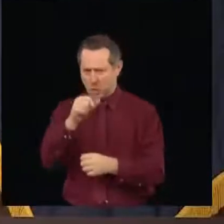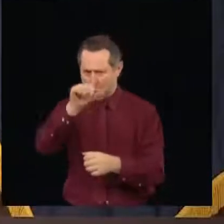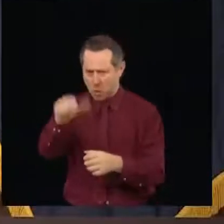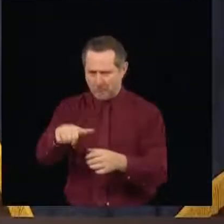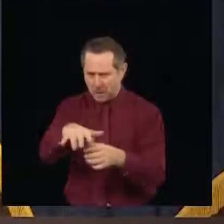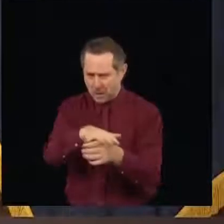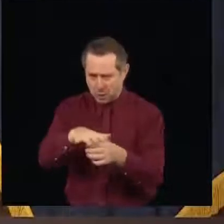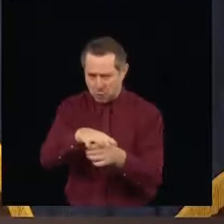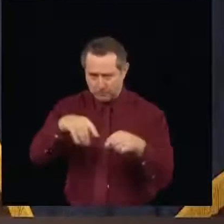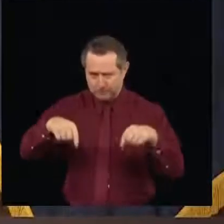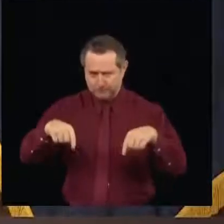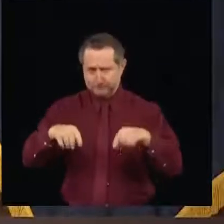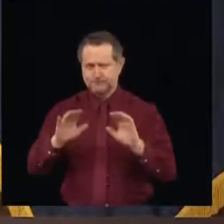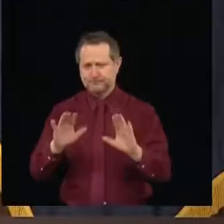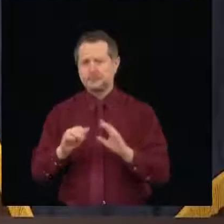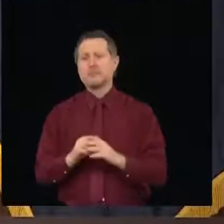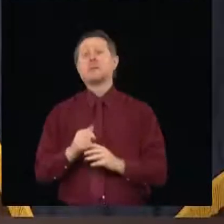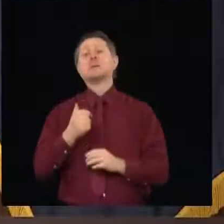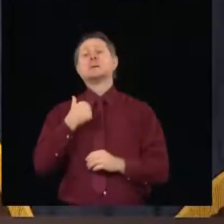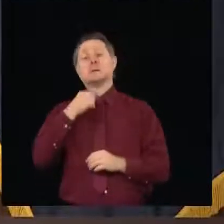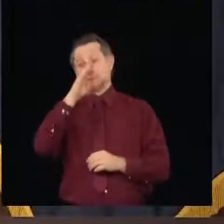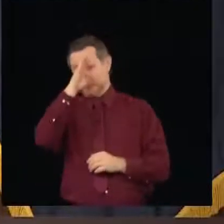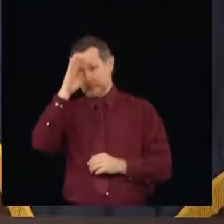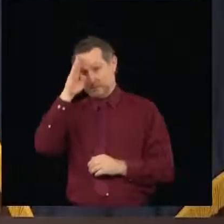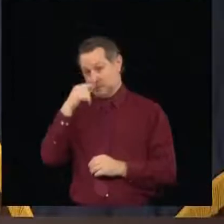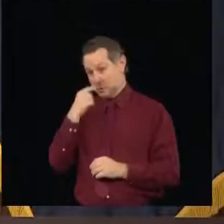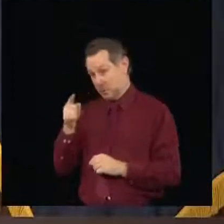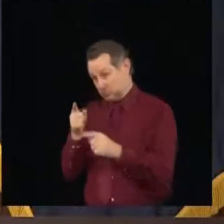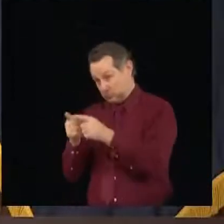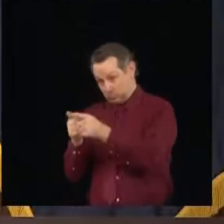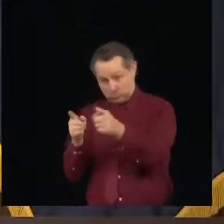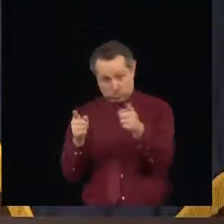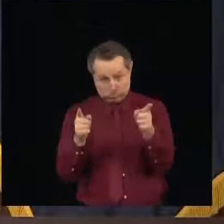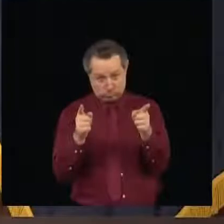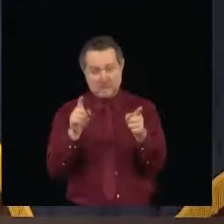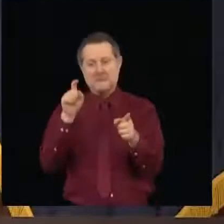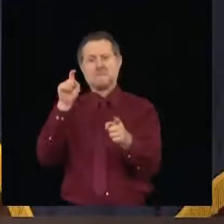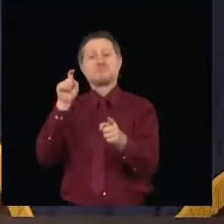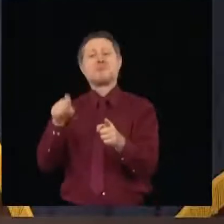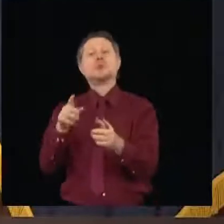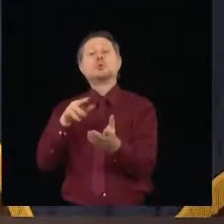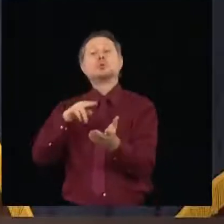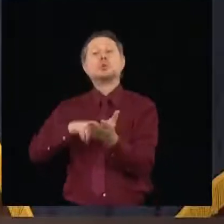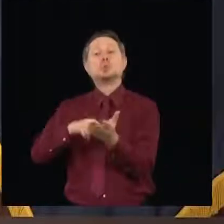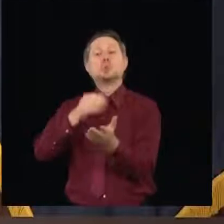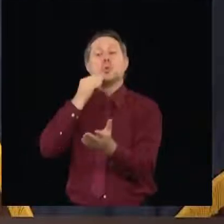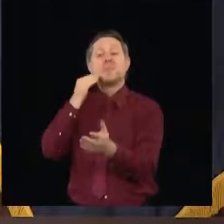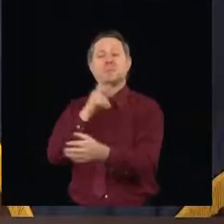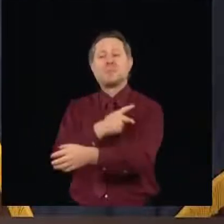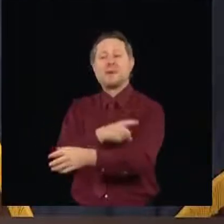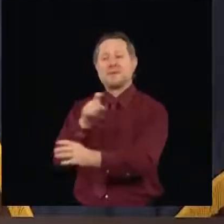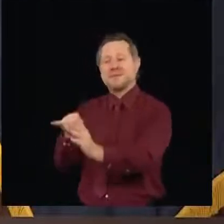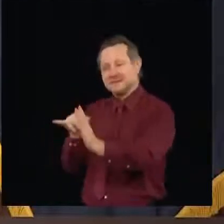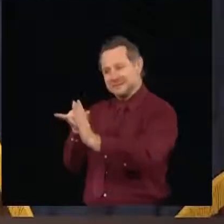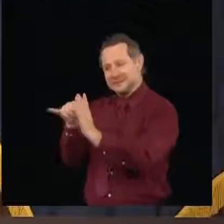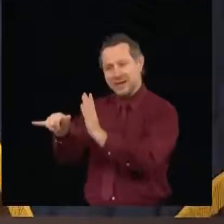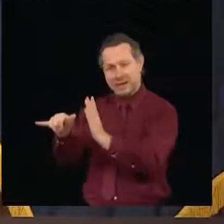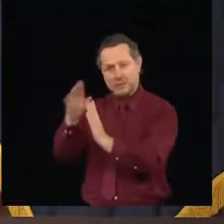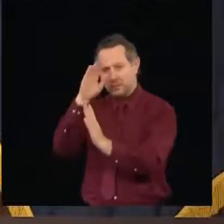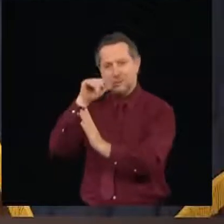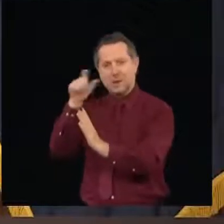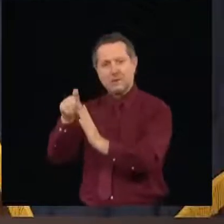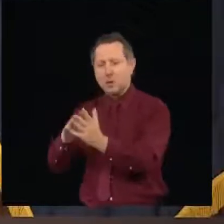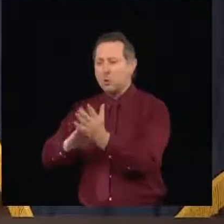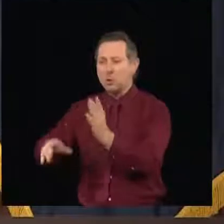we're saying to hospitals, you should keep nursing home patients and not discharge them